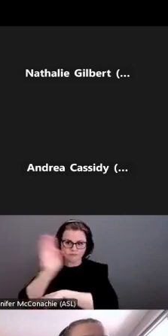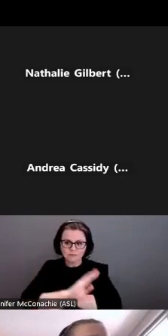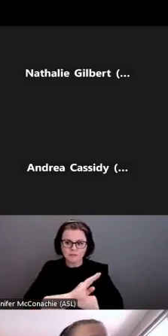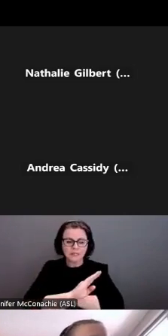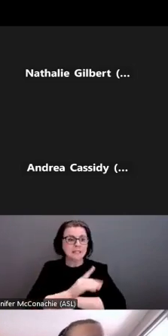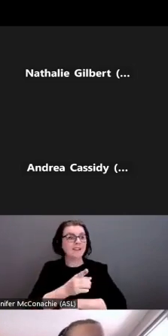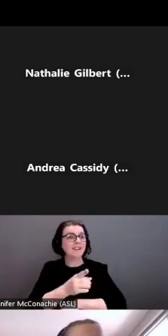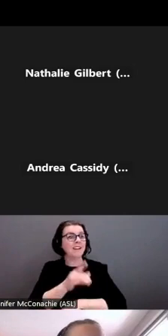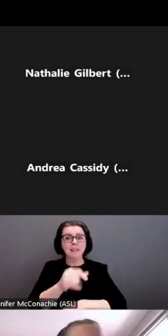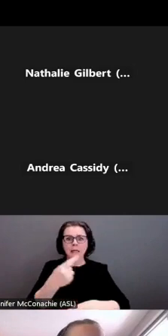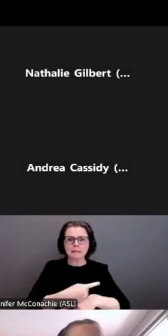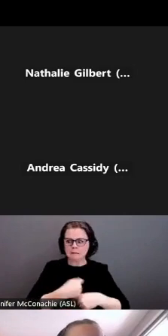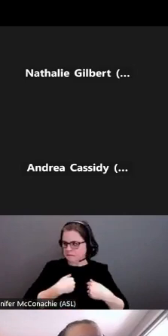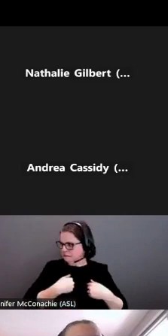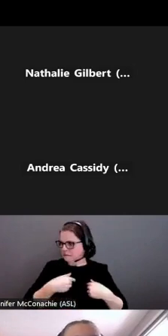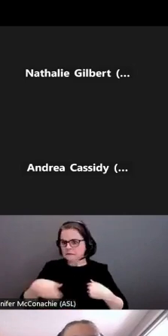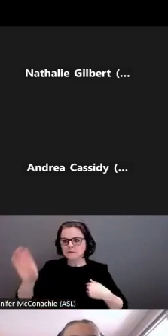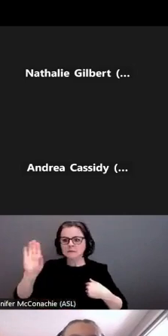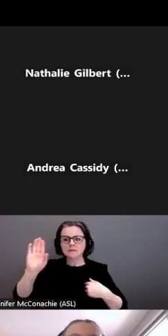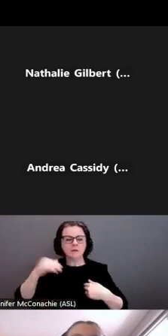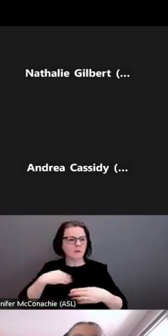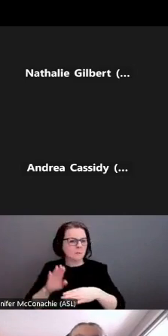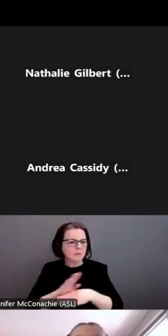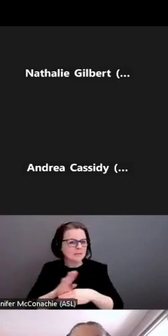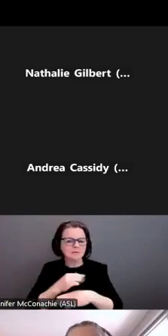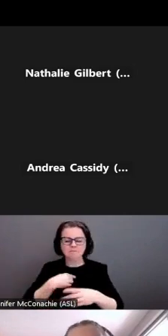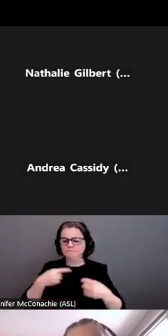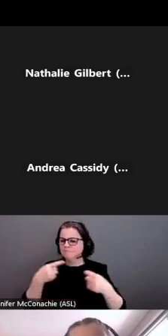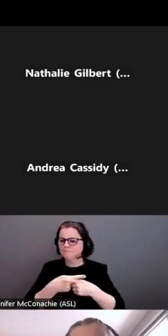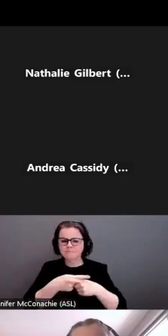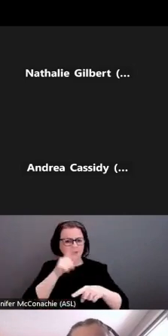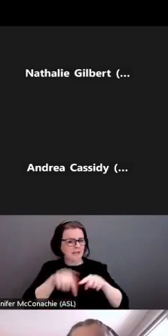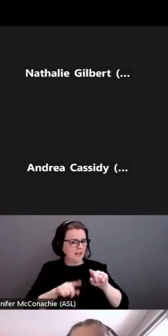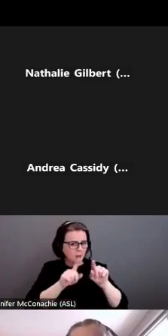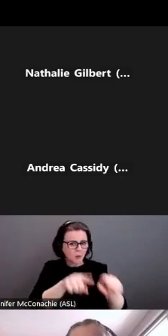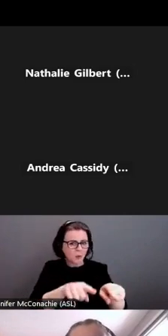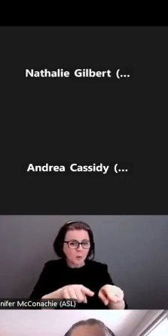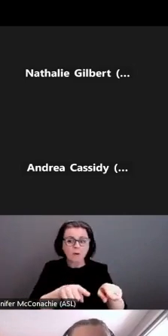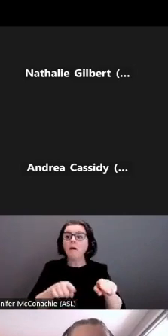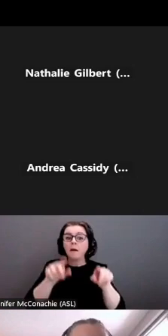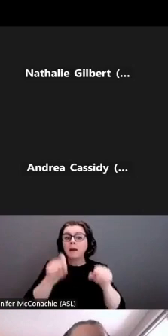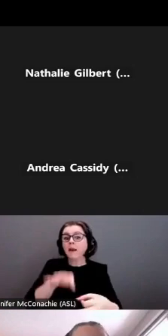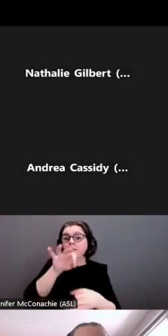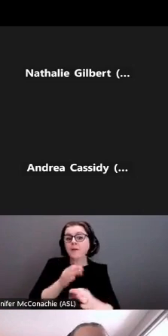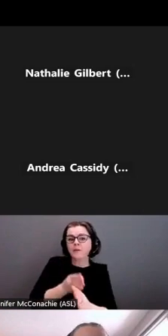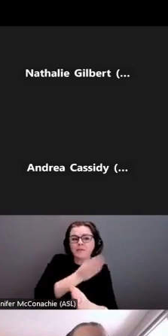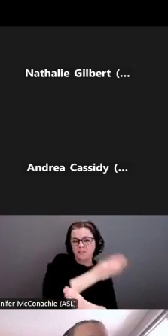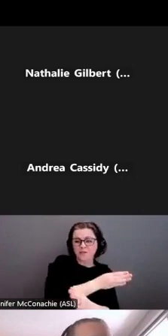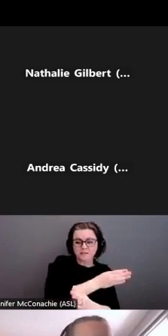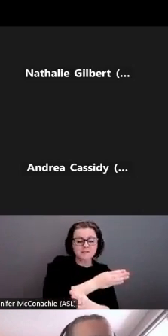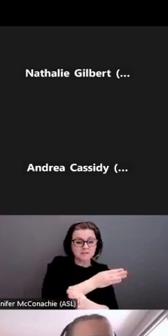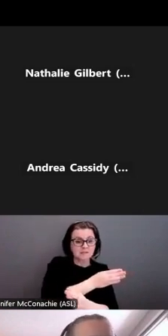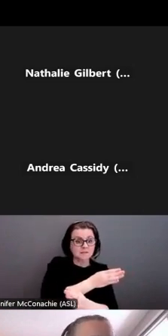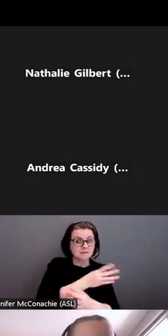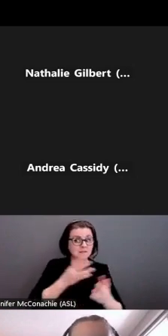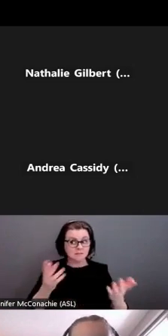town or busy on election day? We also have advanced polling days. So this year, it is